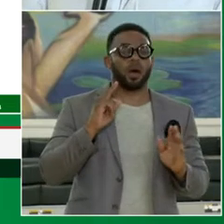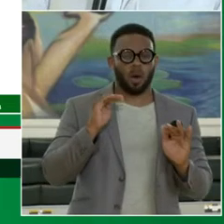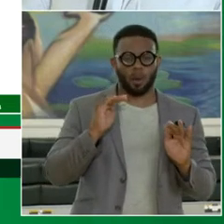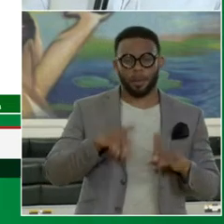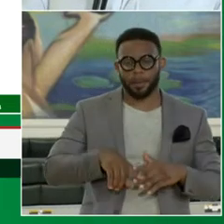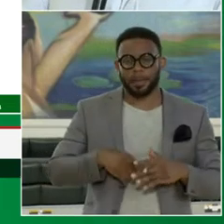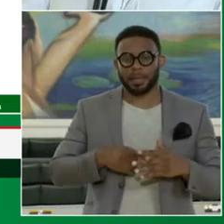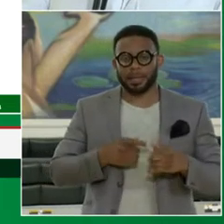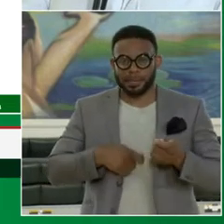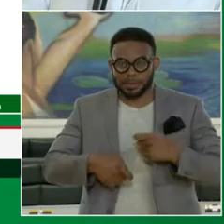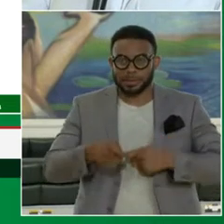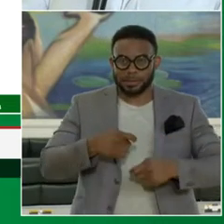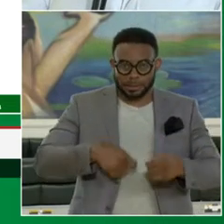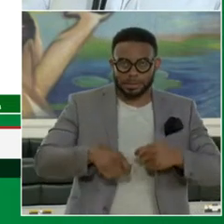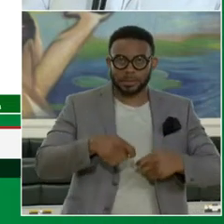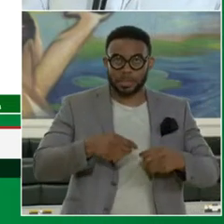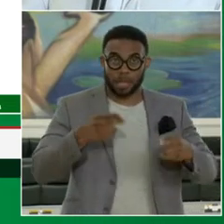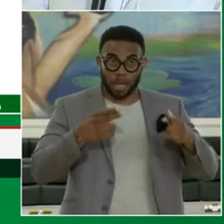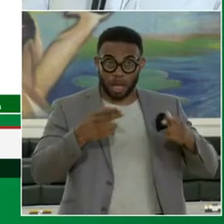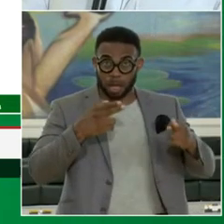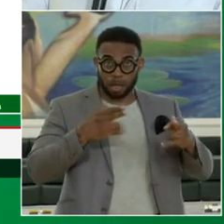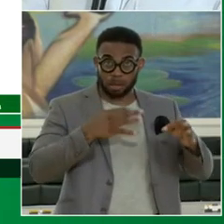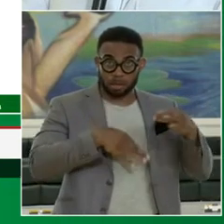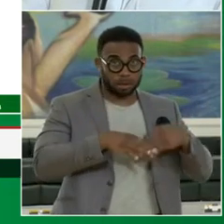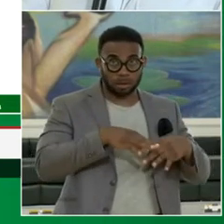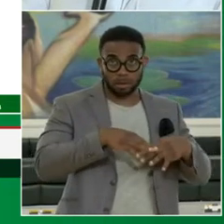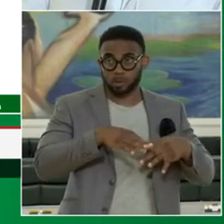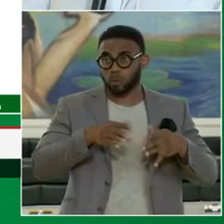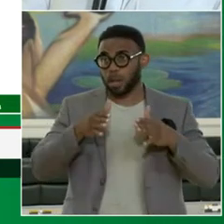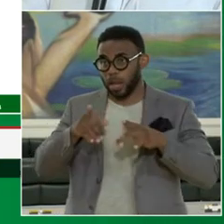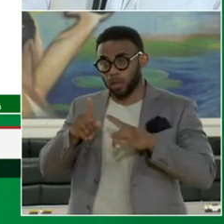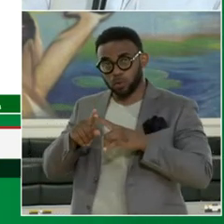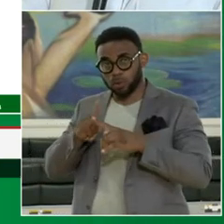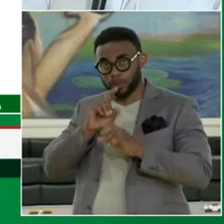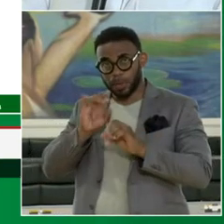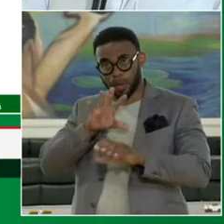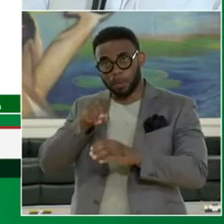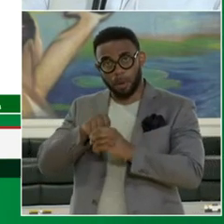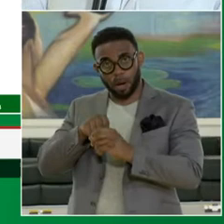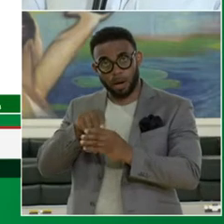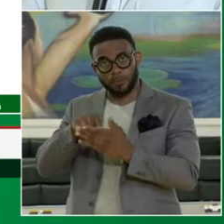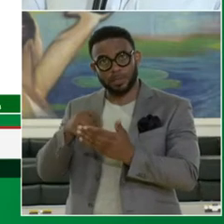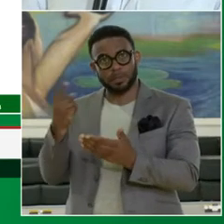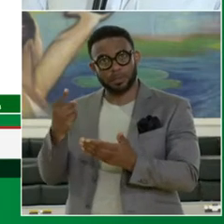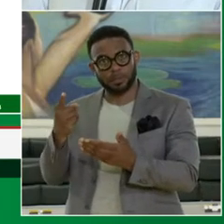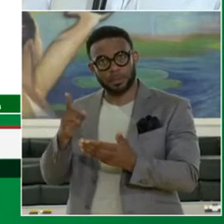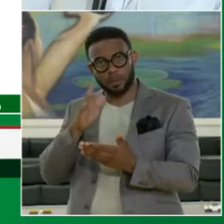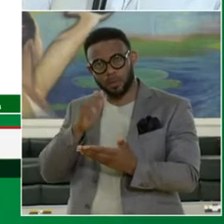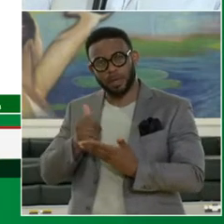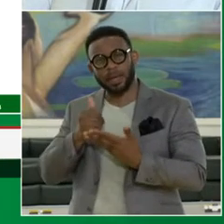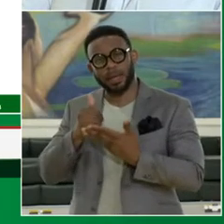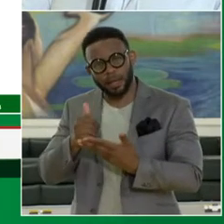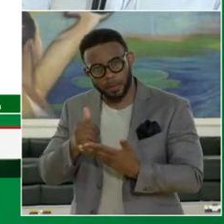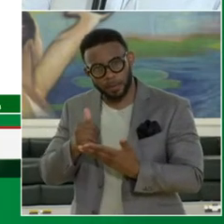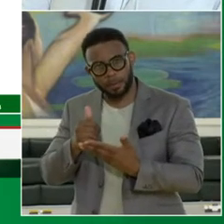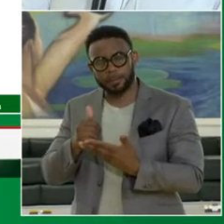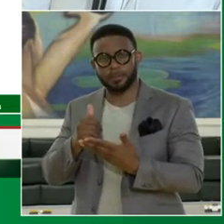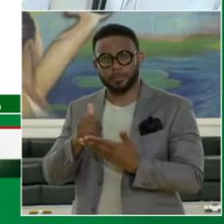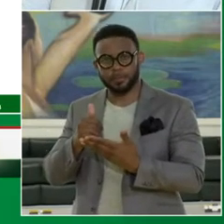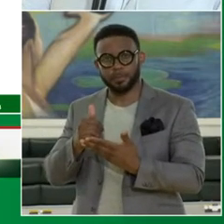able to exchange guns to allow you to be a part of something that is going to help to be a